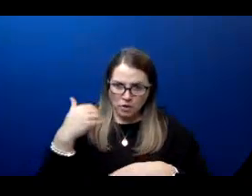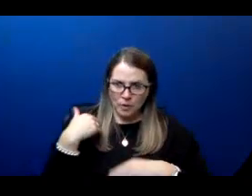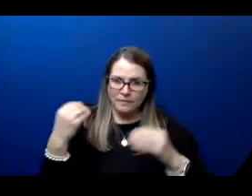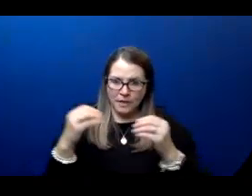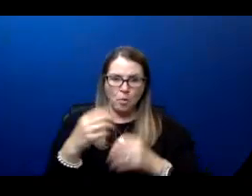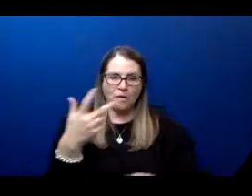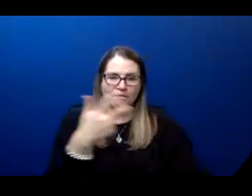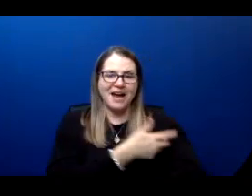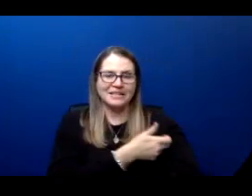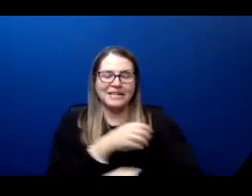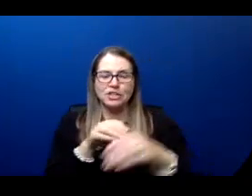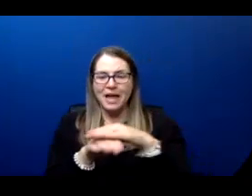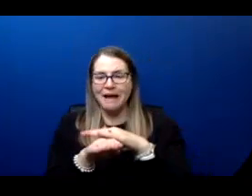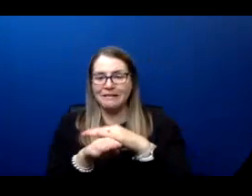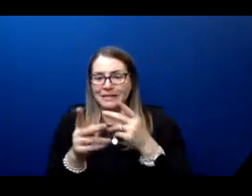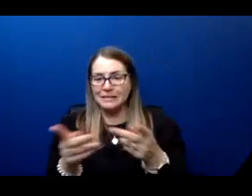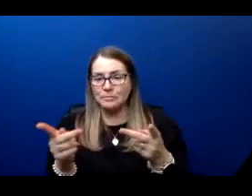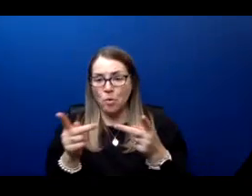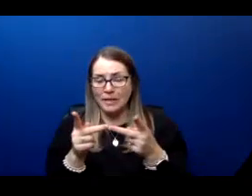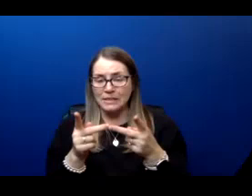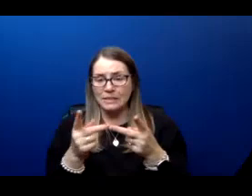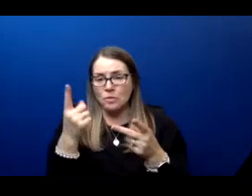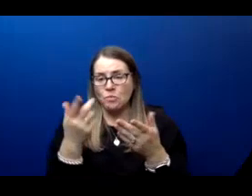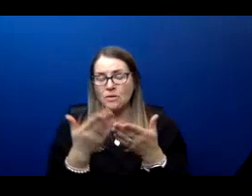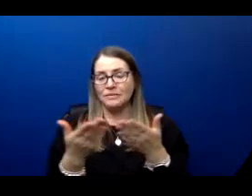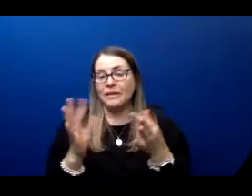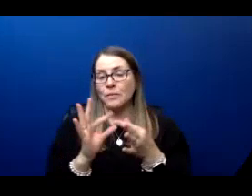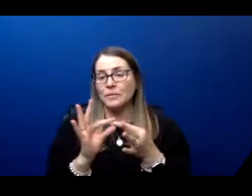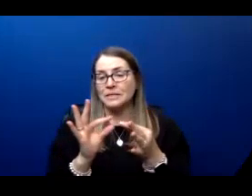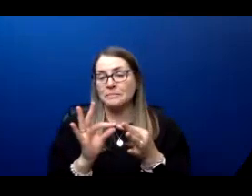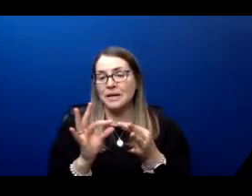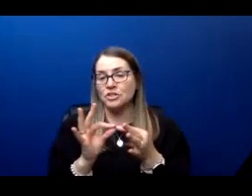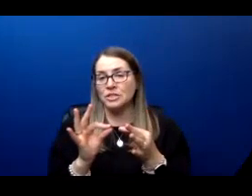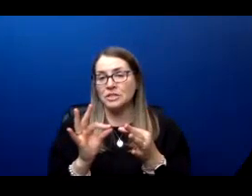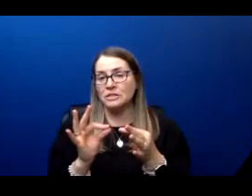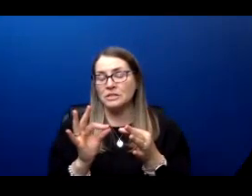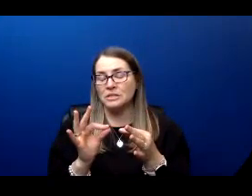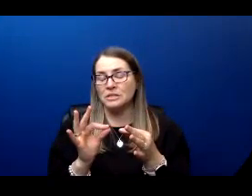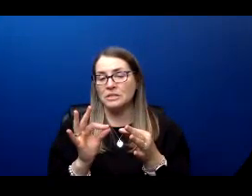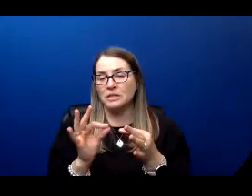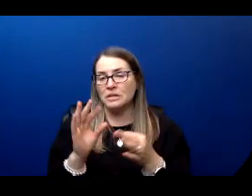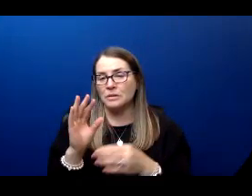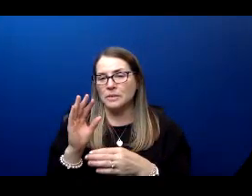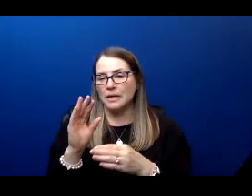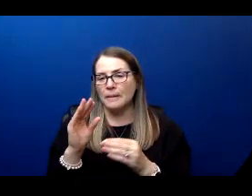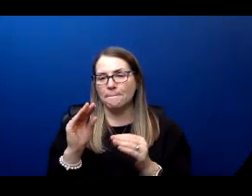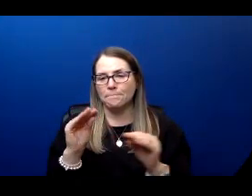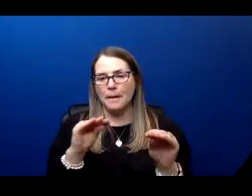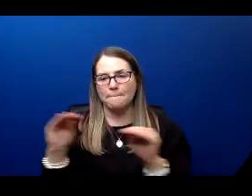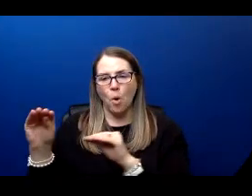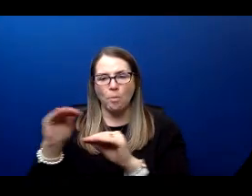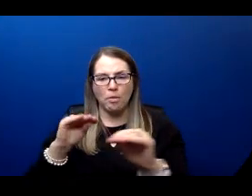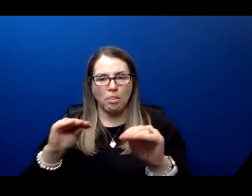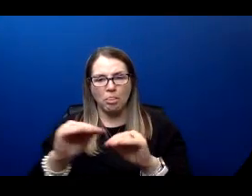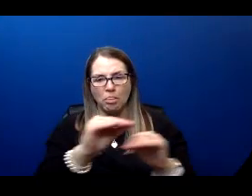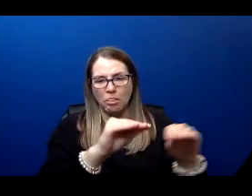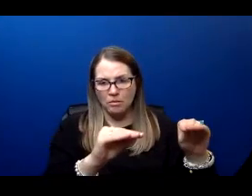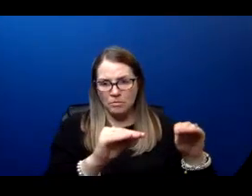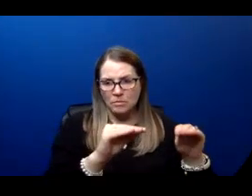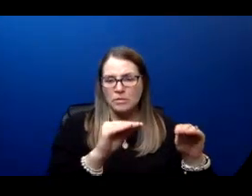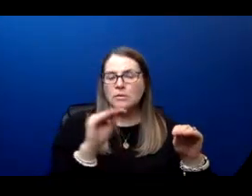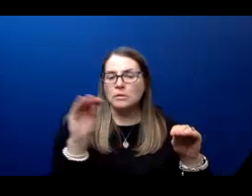include community partners. One of the things that was mentioned a lot was mobile clinics. Like that was a big one. And